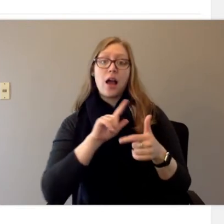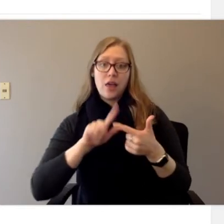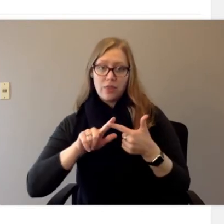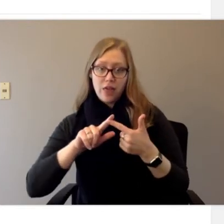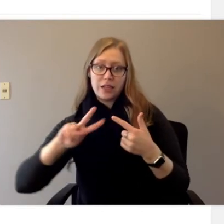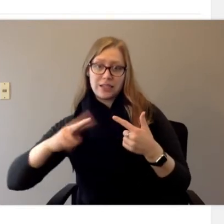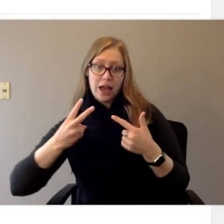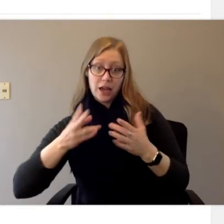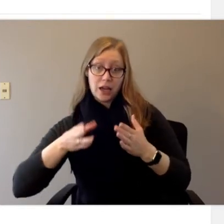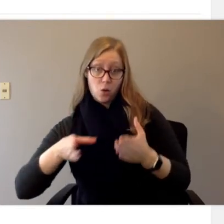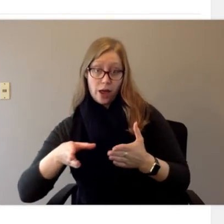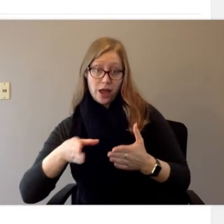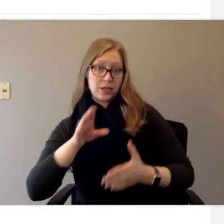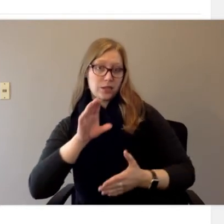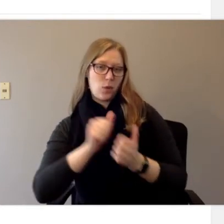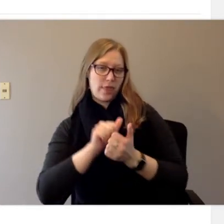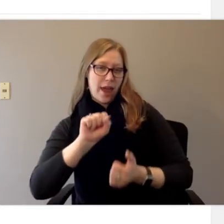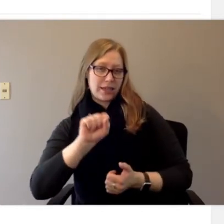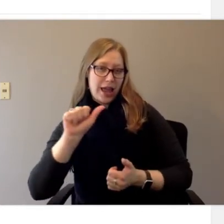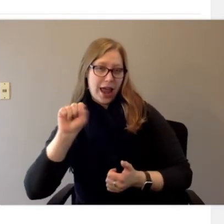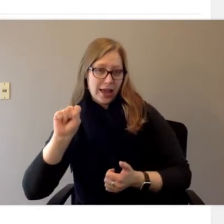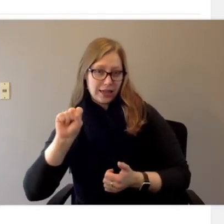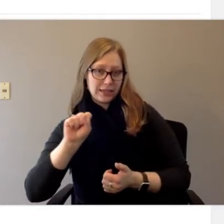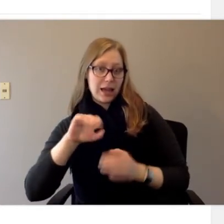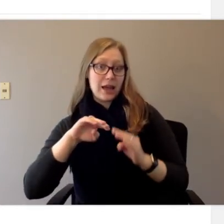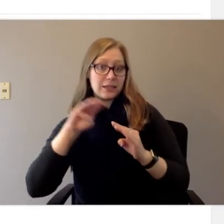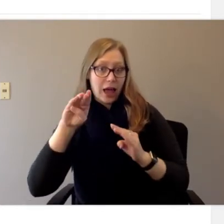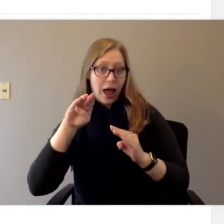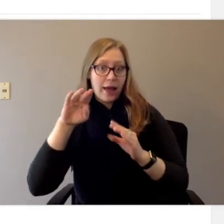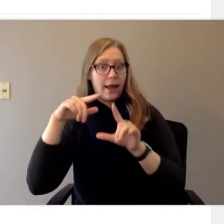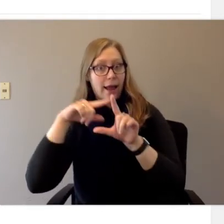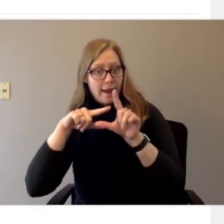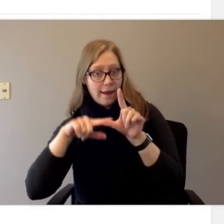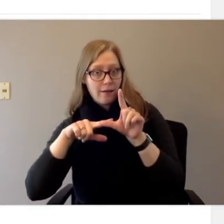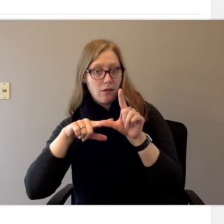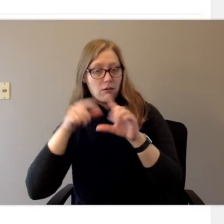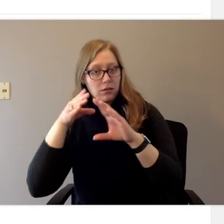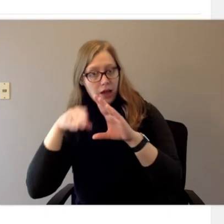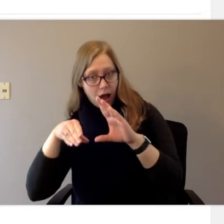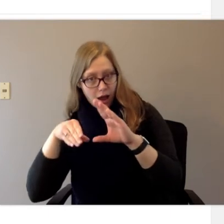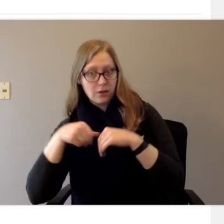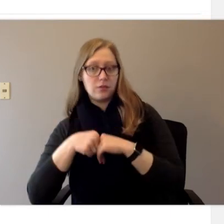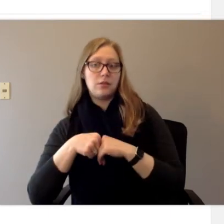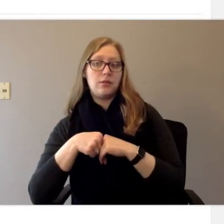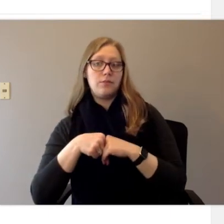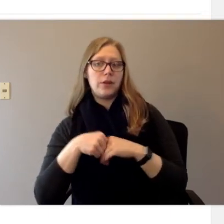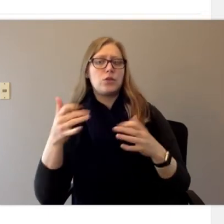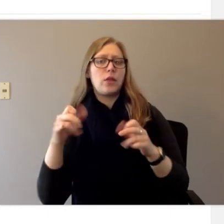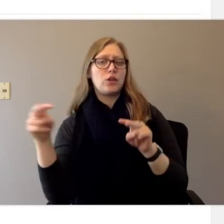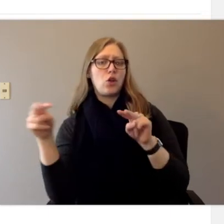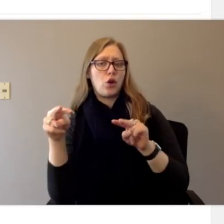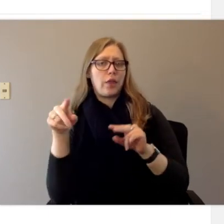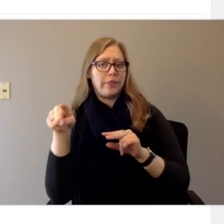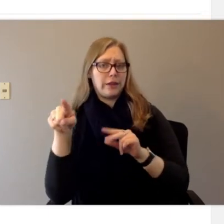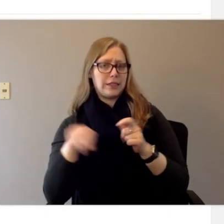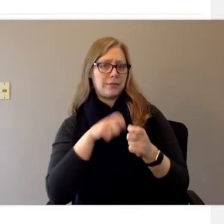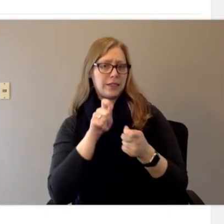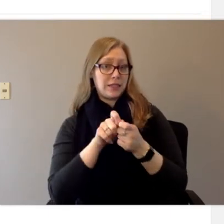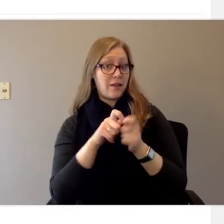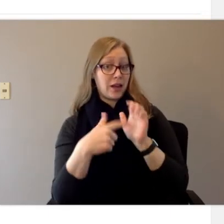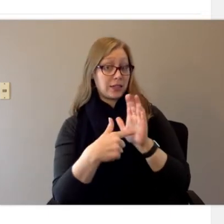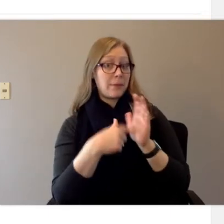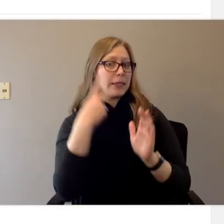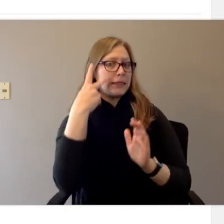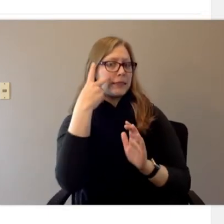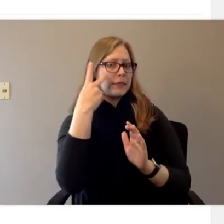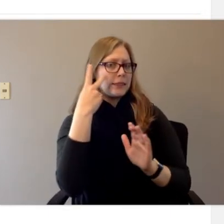and the sides are congruent, the angles are congruent, and the sides. So let's look at this particular example and see what we